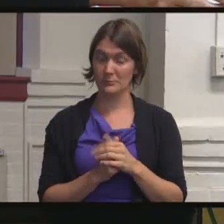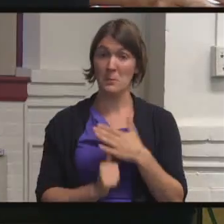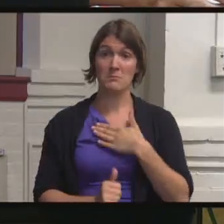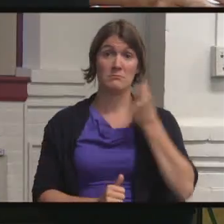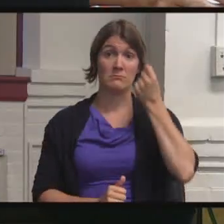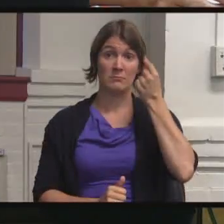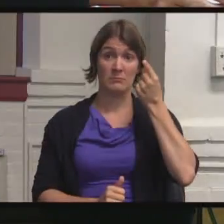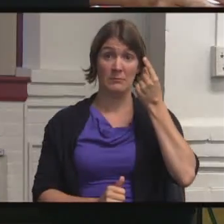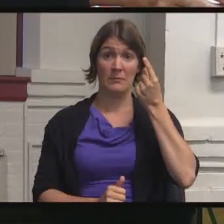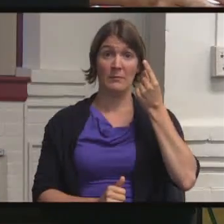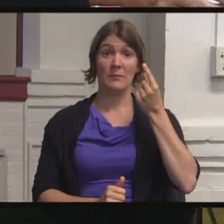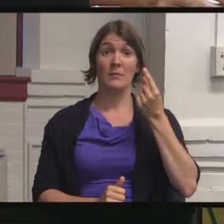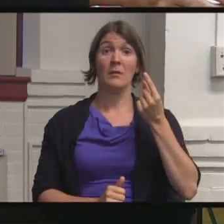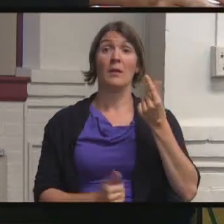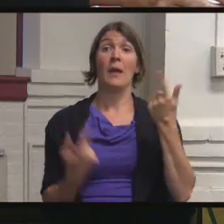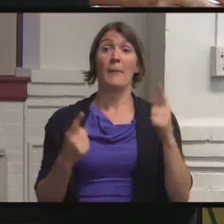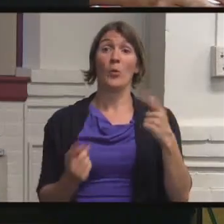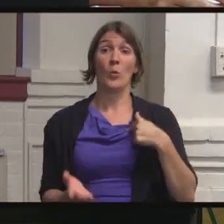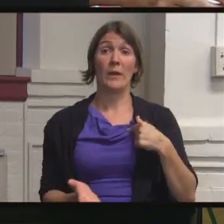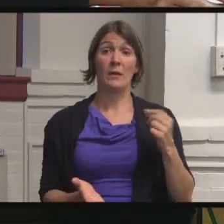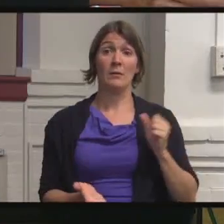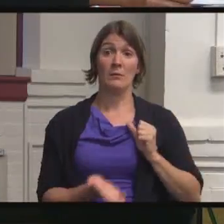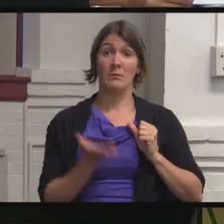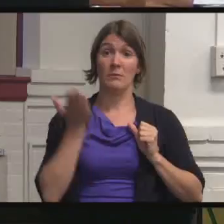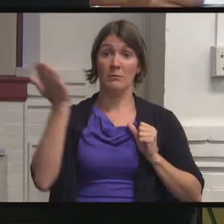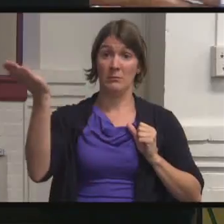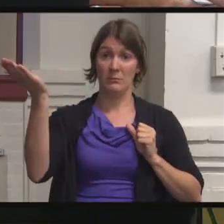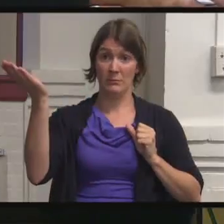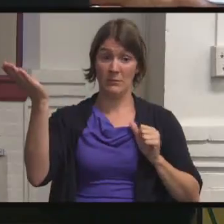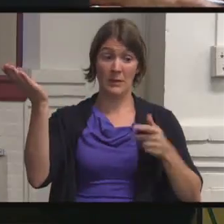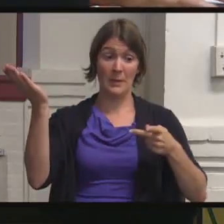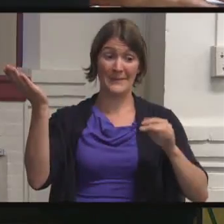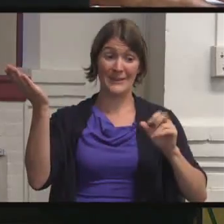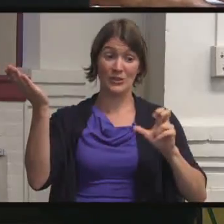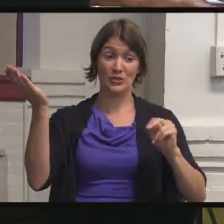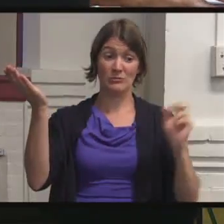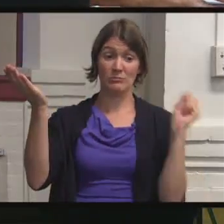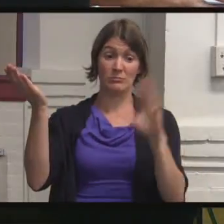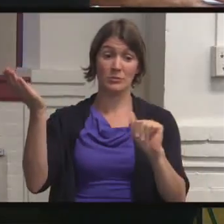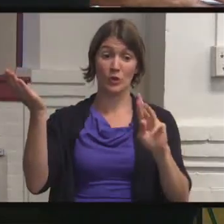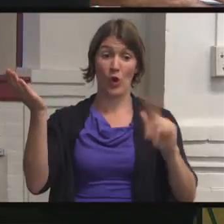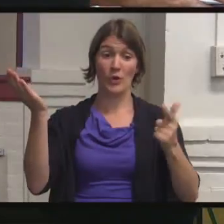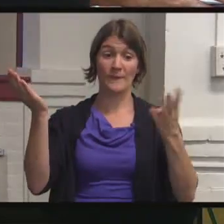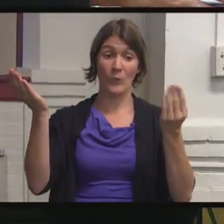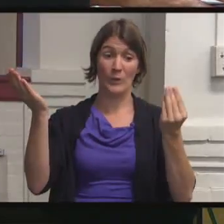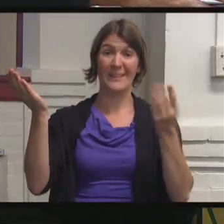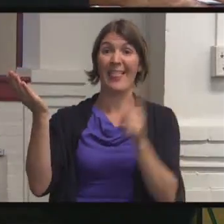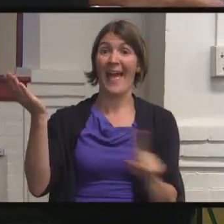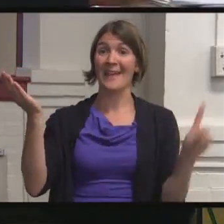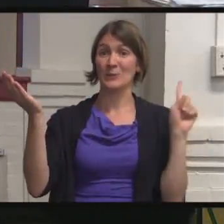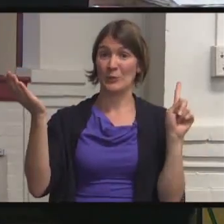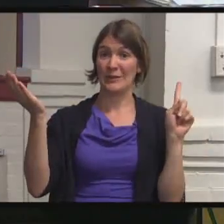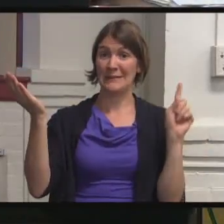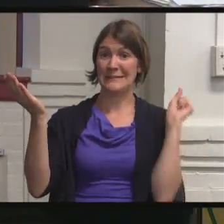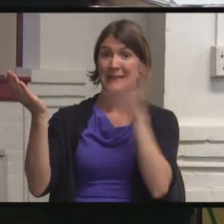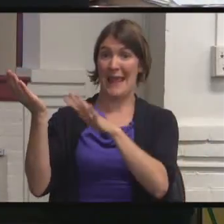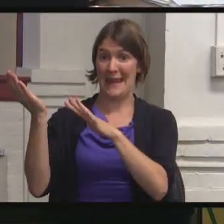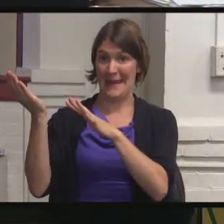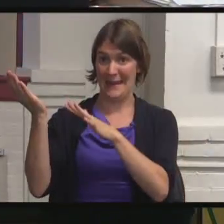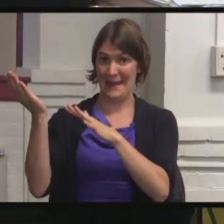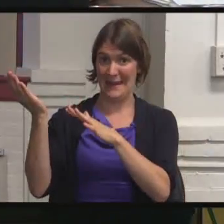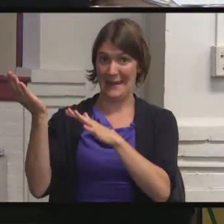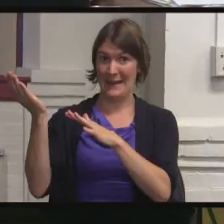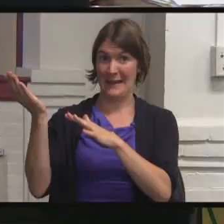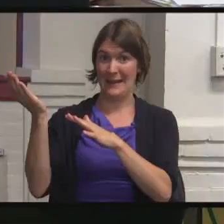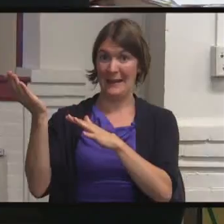the petition was filed on the 14th of August last week. The 13th. If we and approve, so it